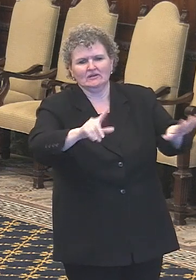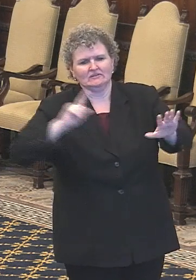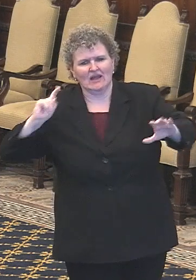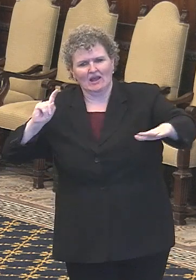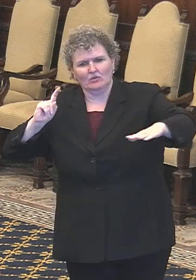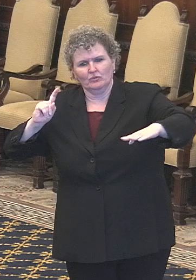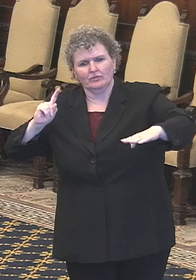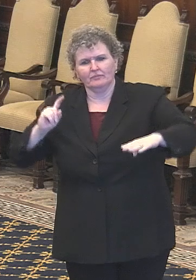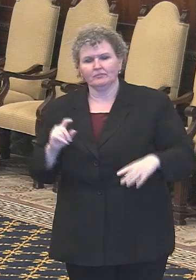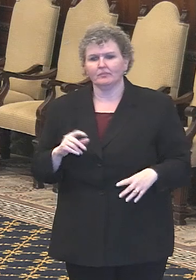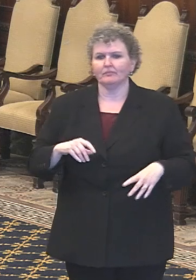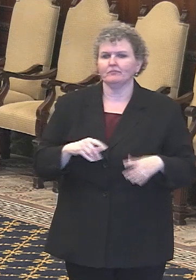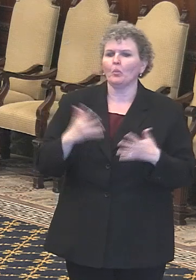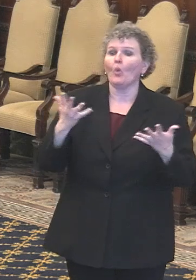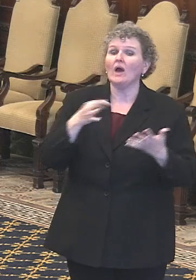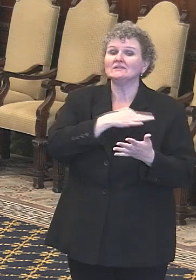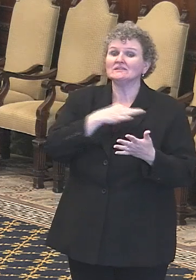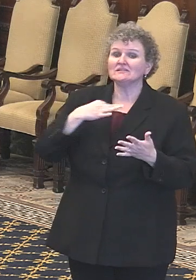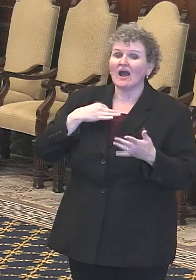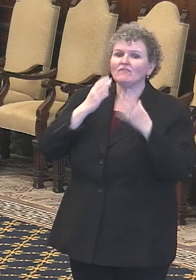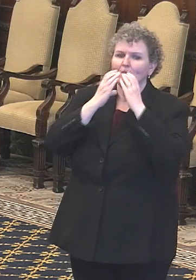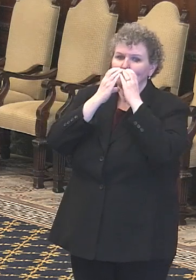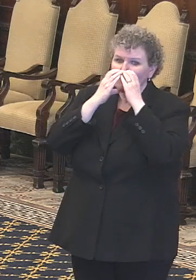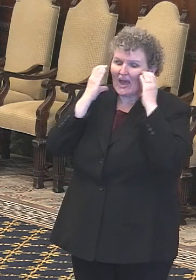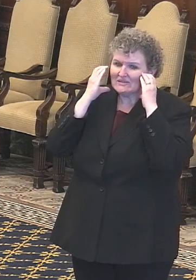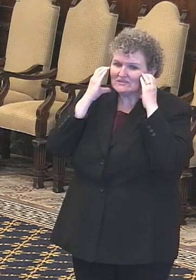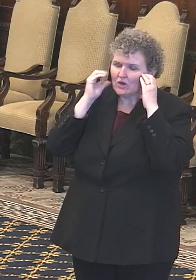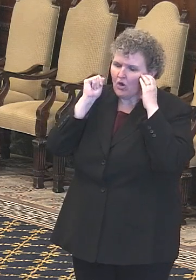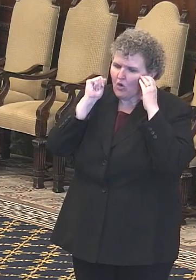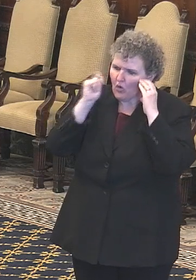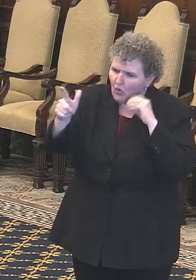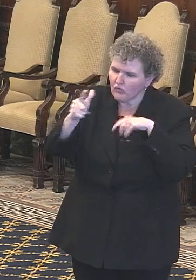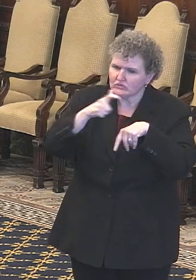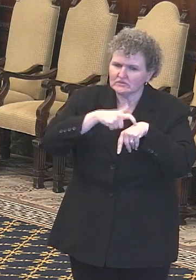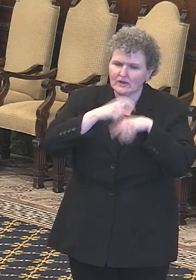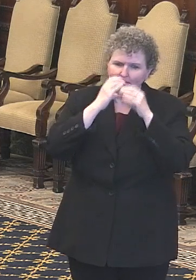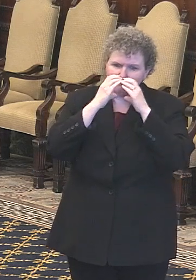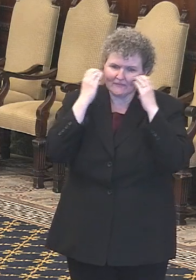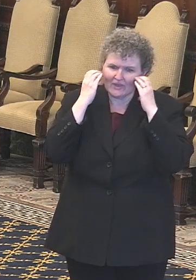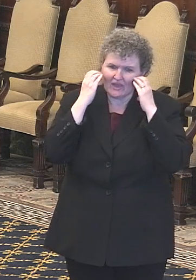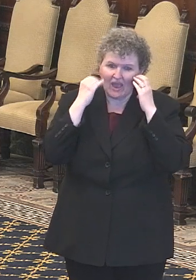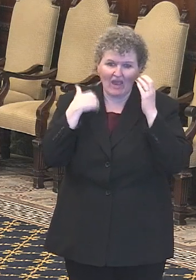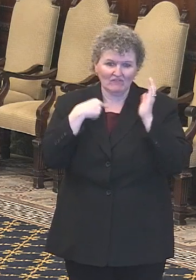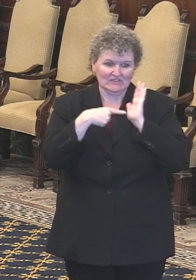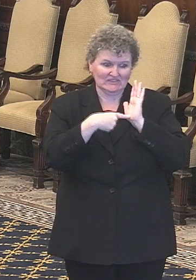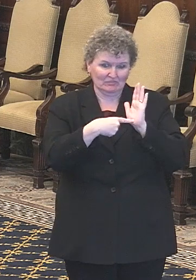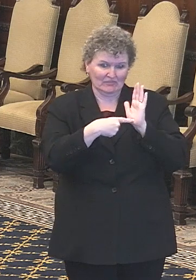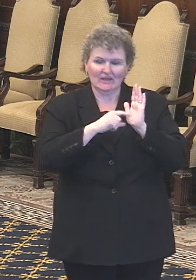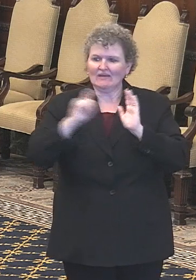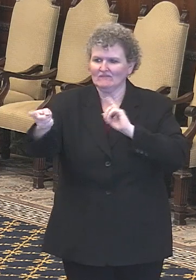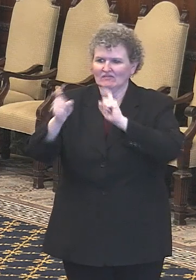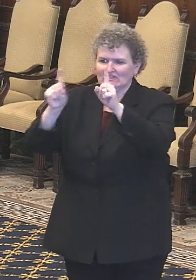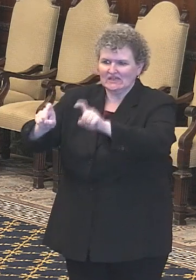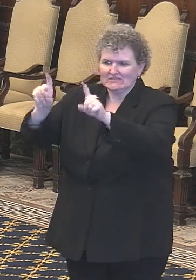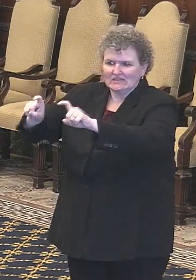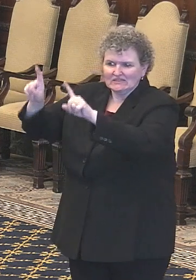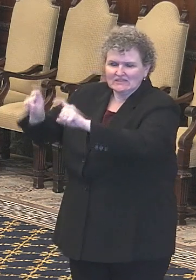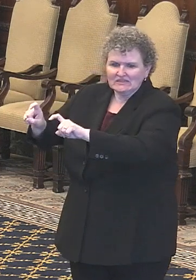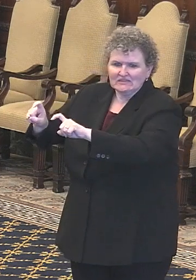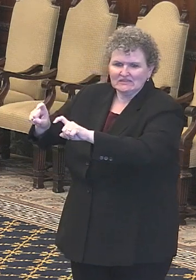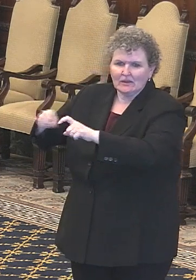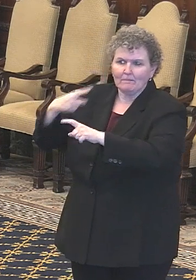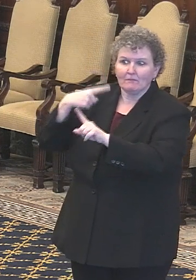particular, is doing to support nursing homes in Philadelphia and maybe on a broader perspective,